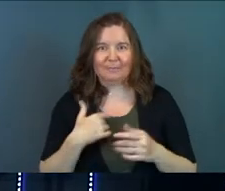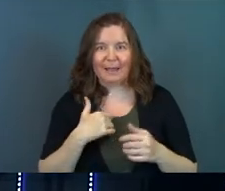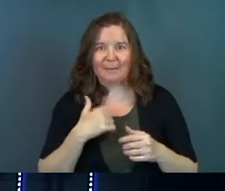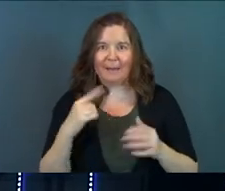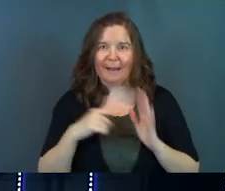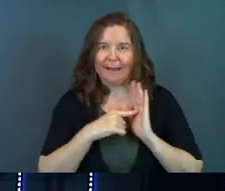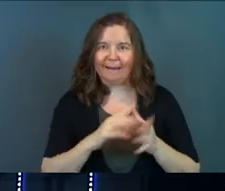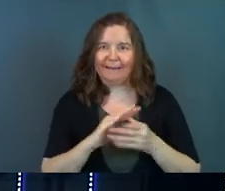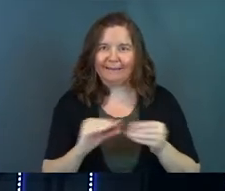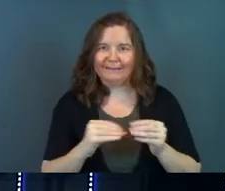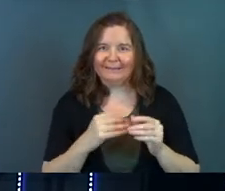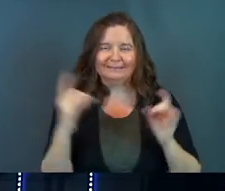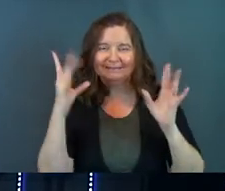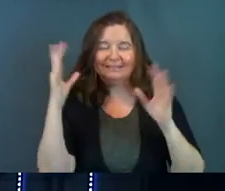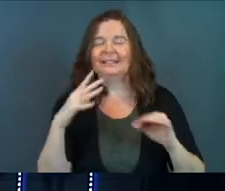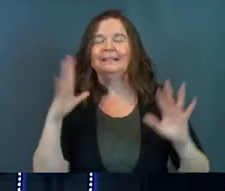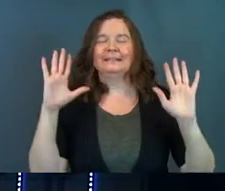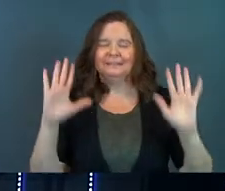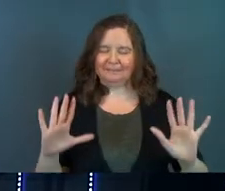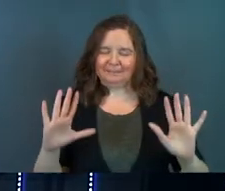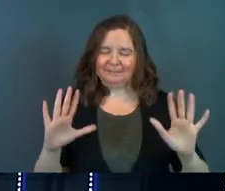now.